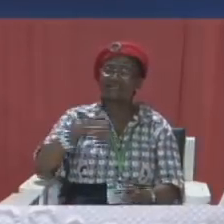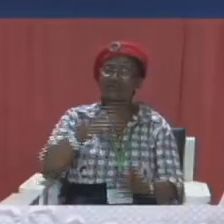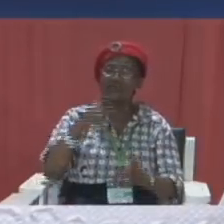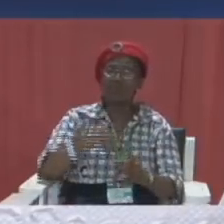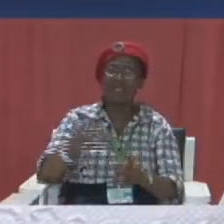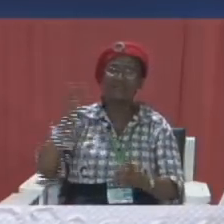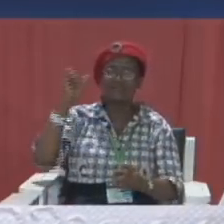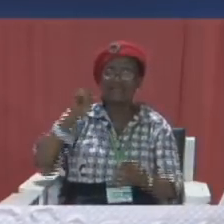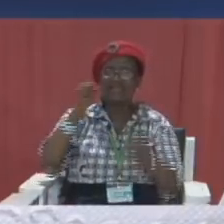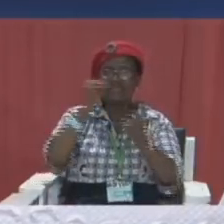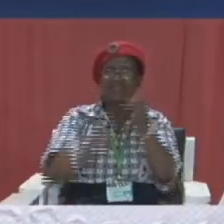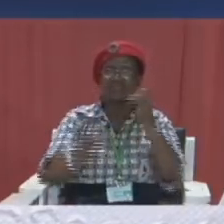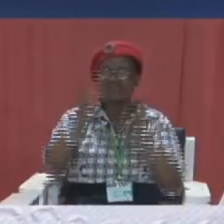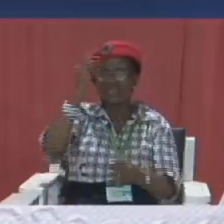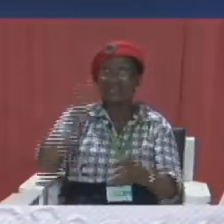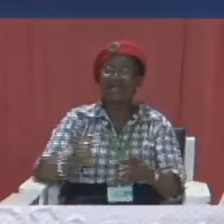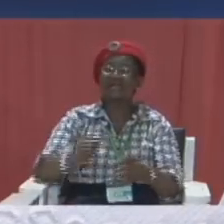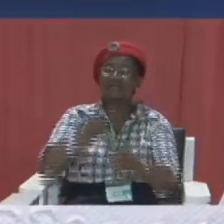was,